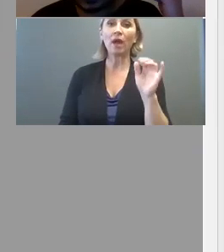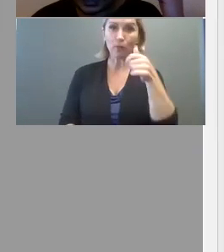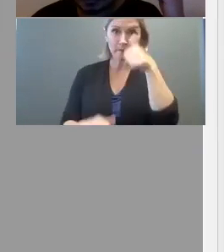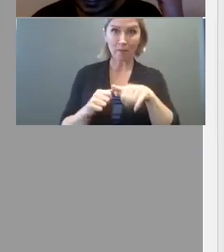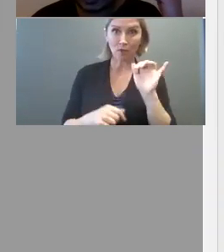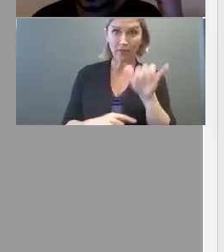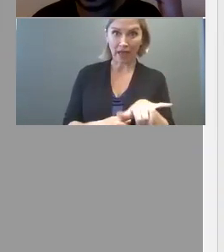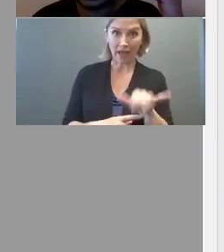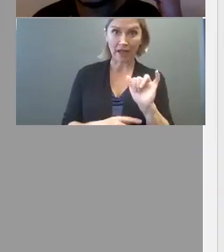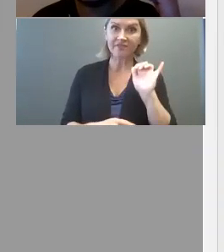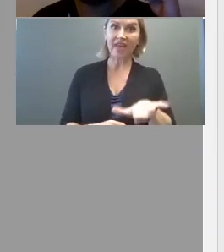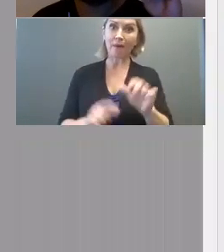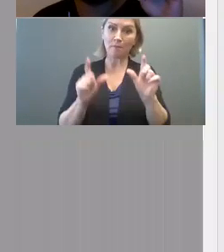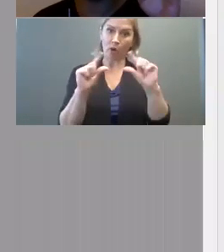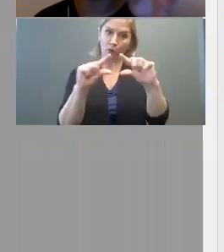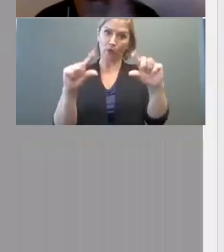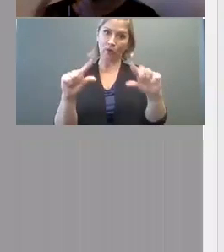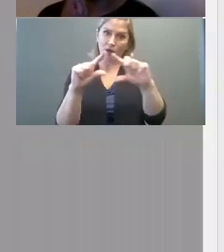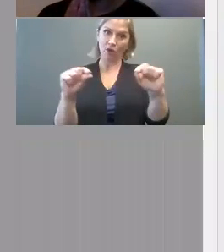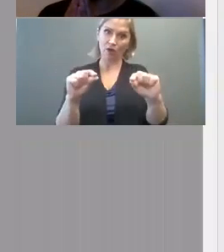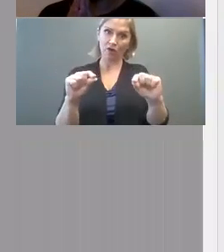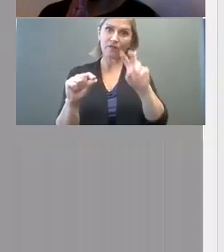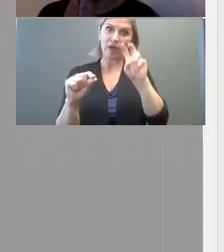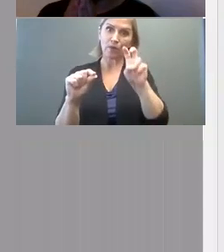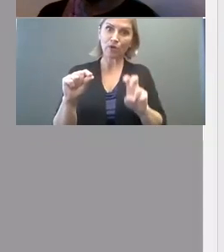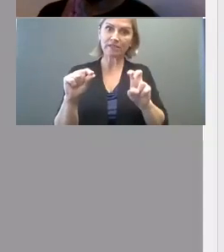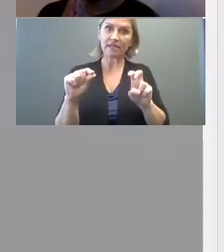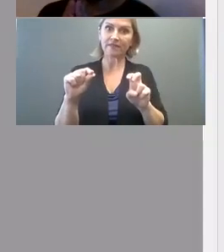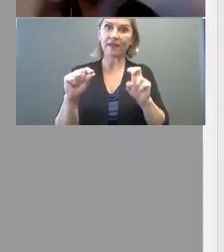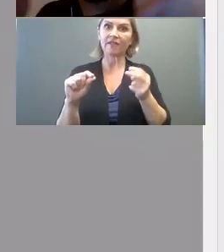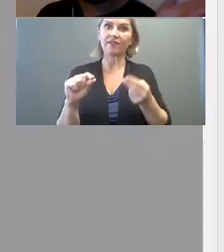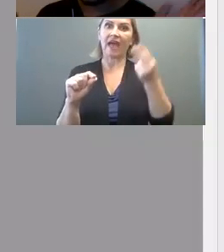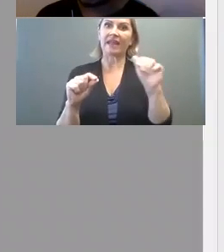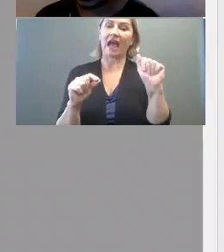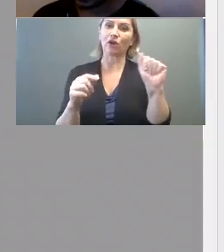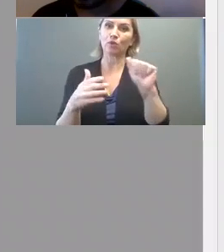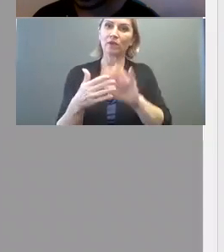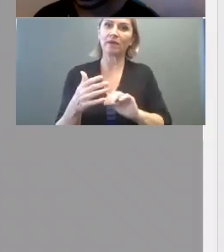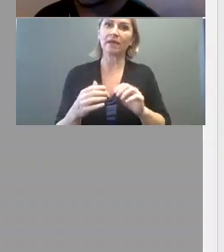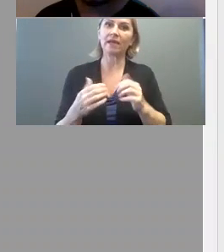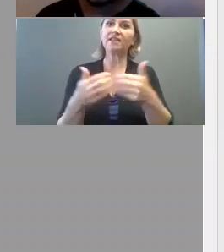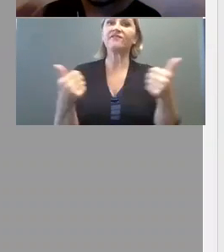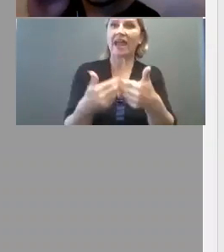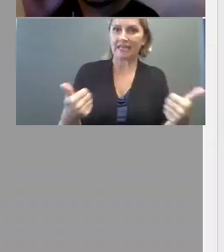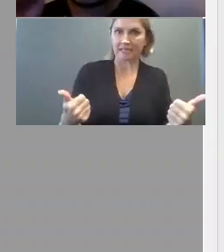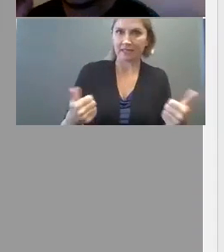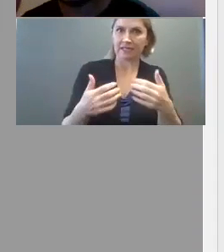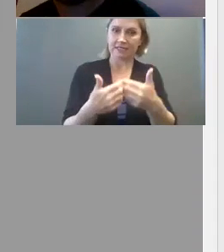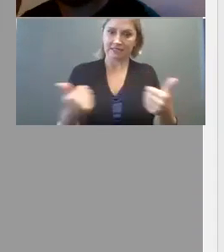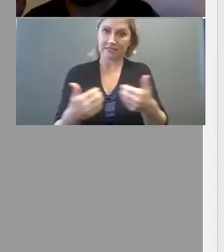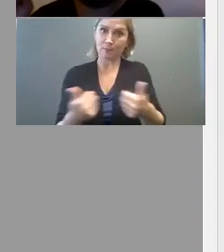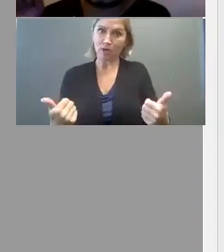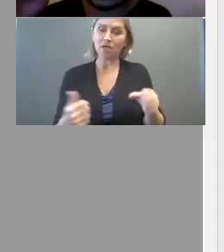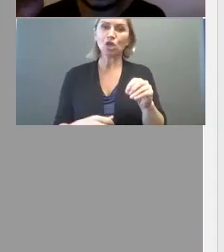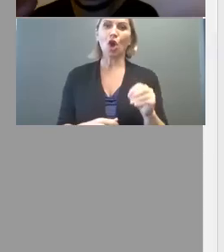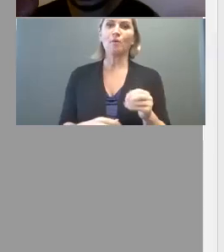that this part of your recurrence relation was how your algorithm divides your problem into separate components. In this